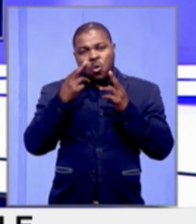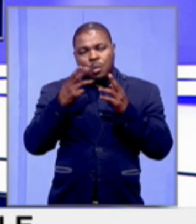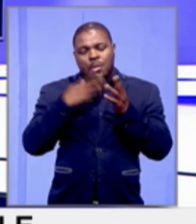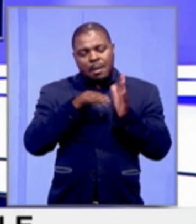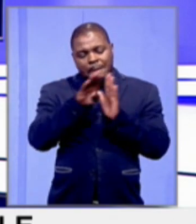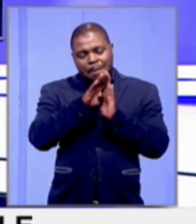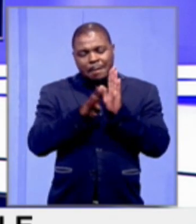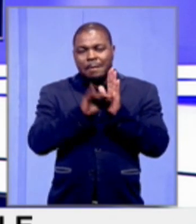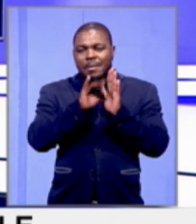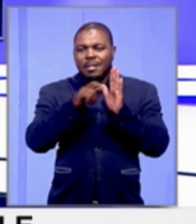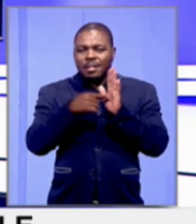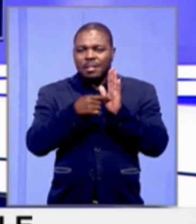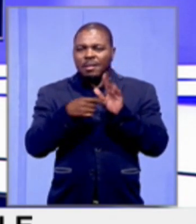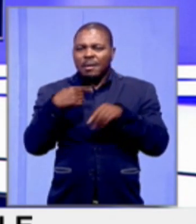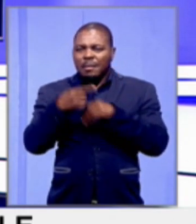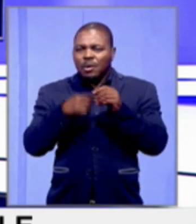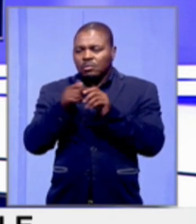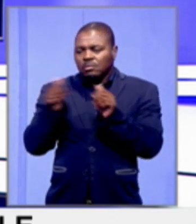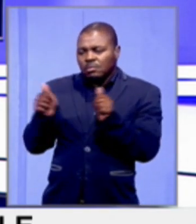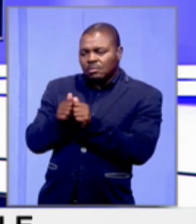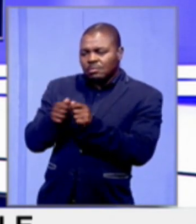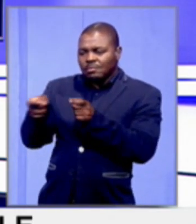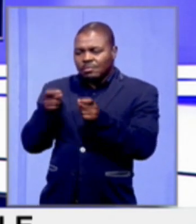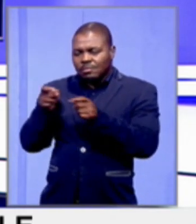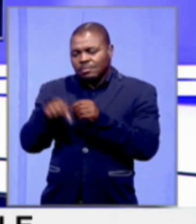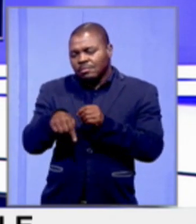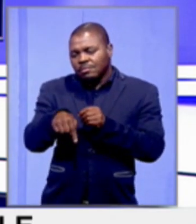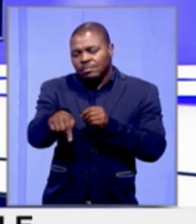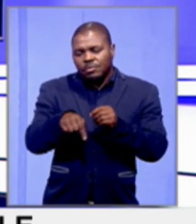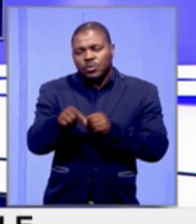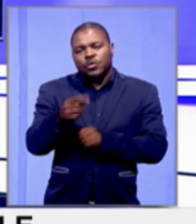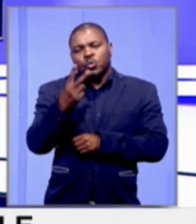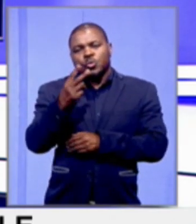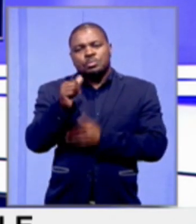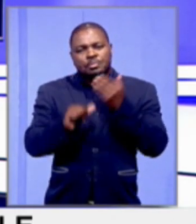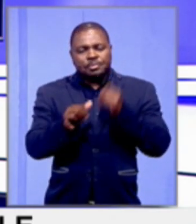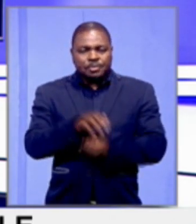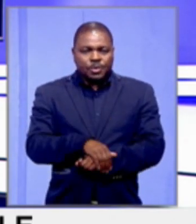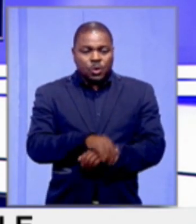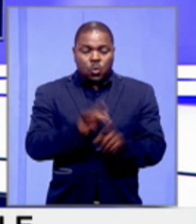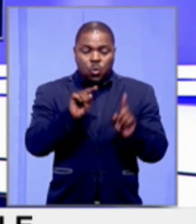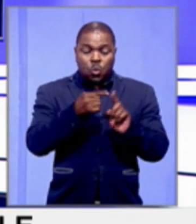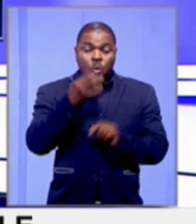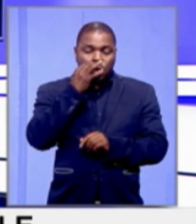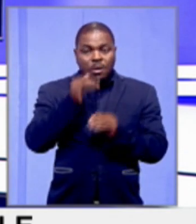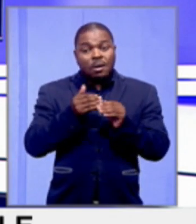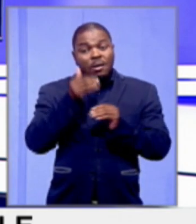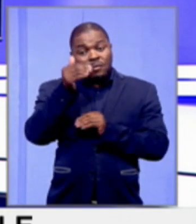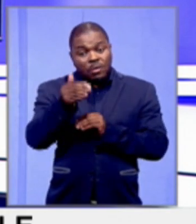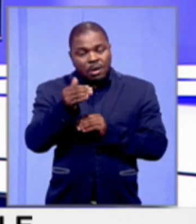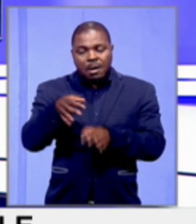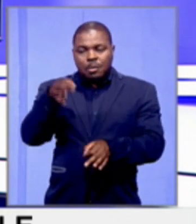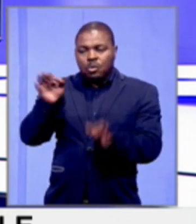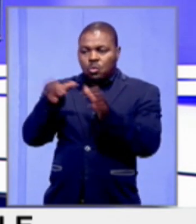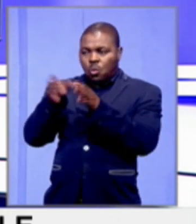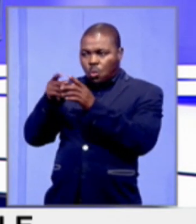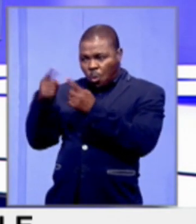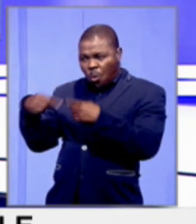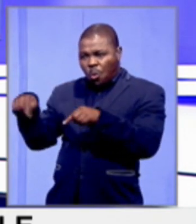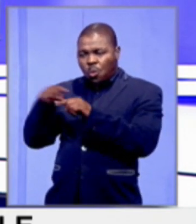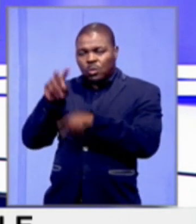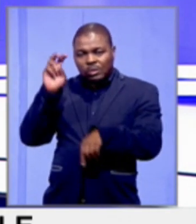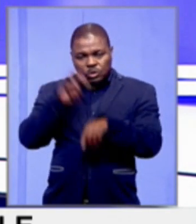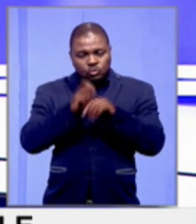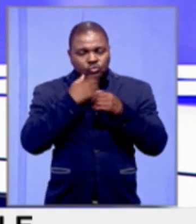se seswa sa mebusho ya mahlakanelwa mo dikgweding tse pedi tse di latelago. Ore morago ga moo magotla a dipolitiki ka moka a